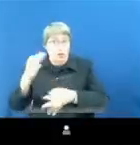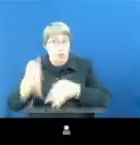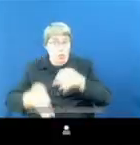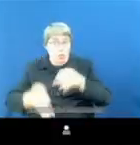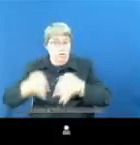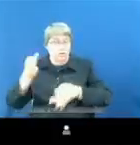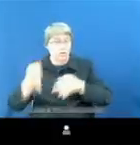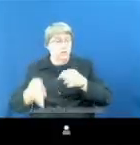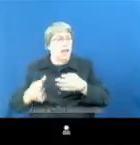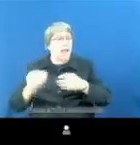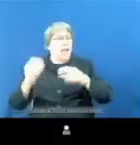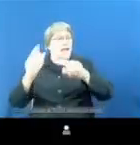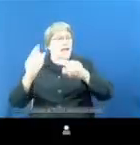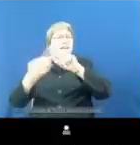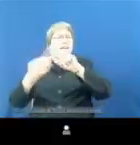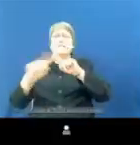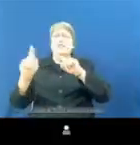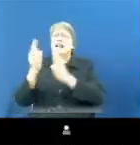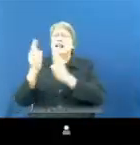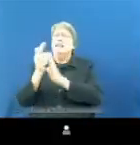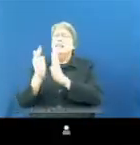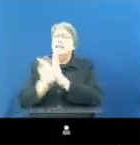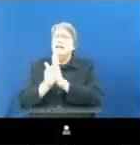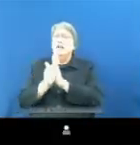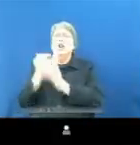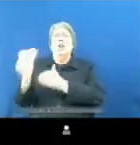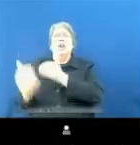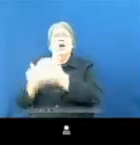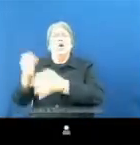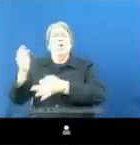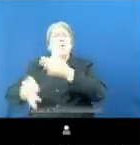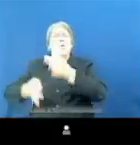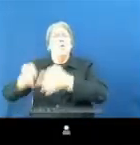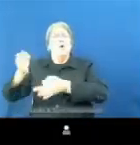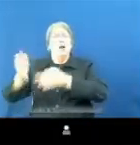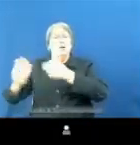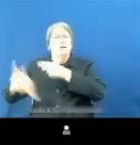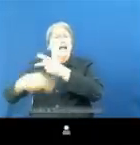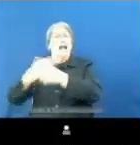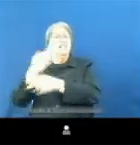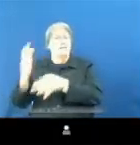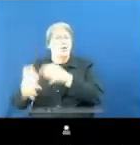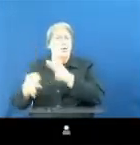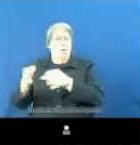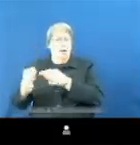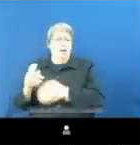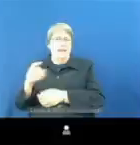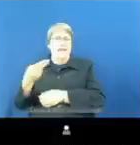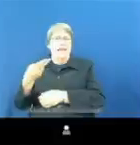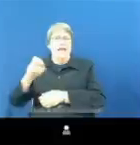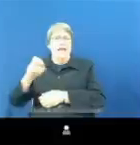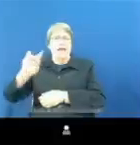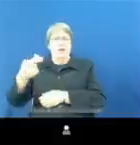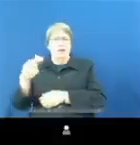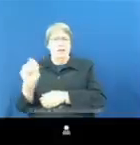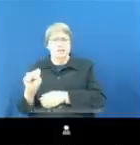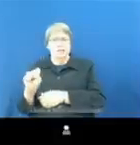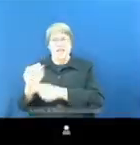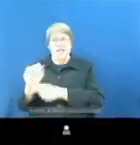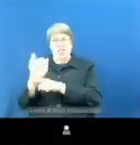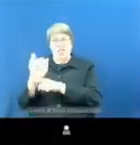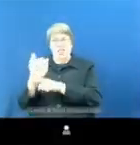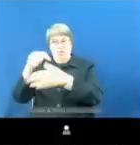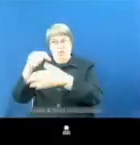and the various legal proceedings. And it was felt that these particular items posed great challenges to practitioners.